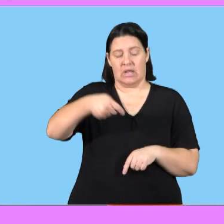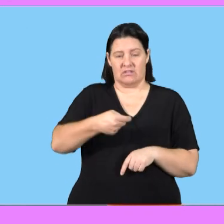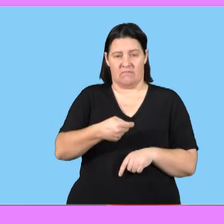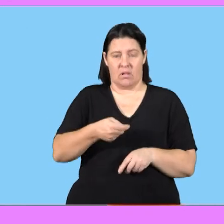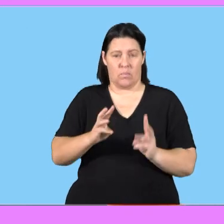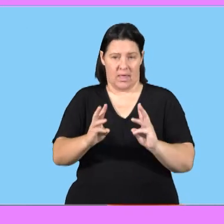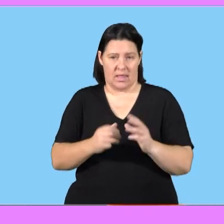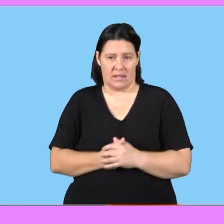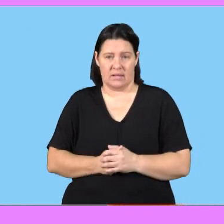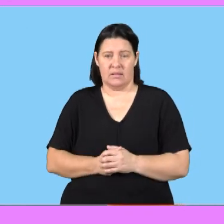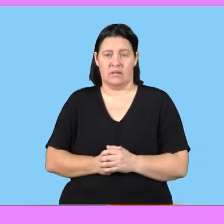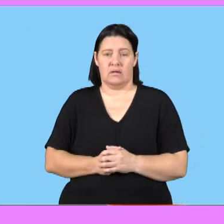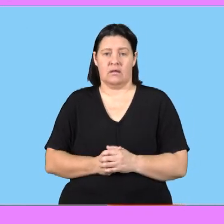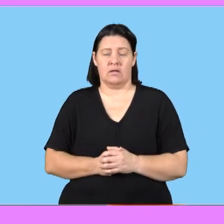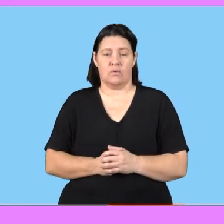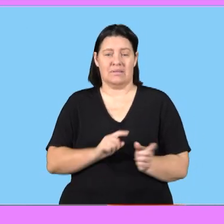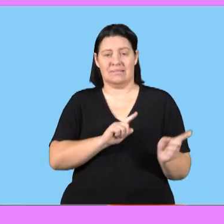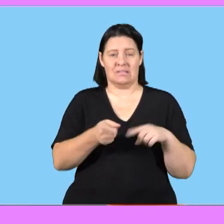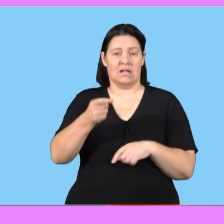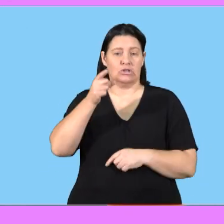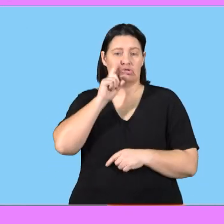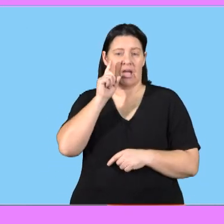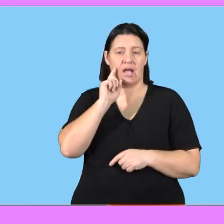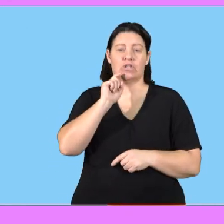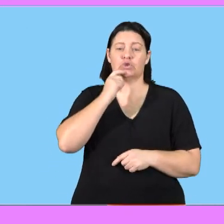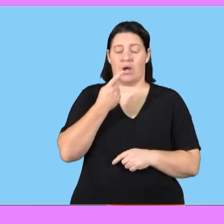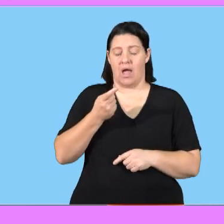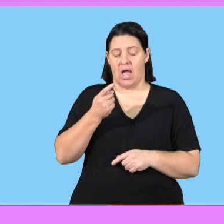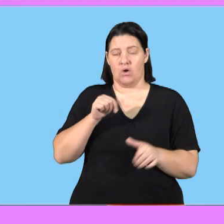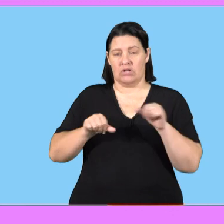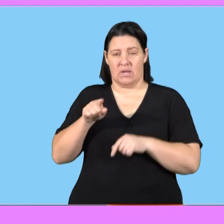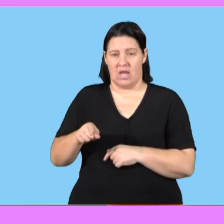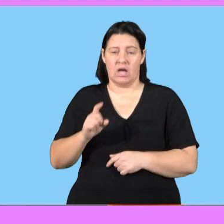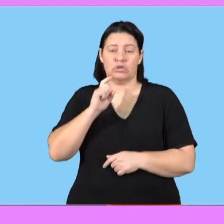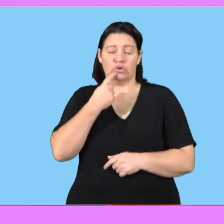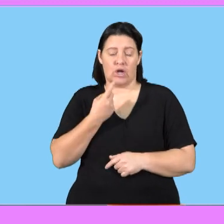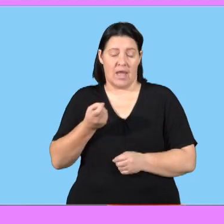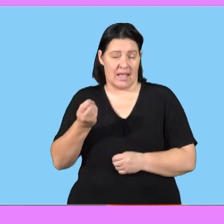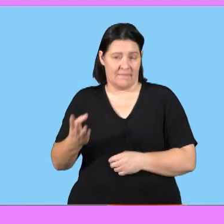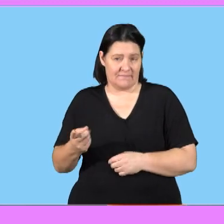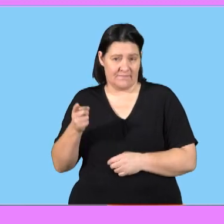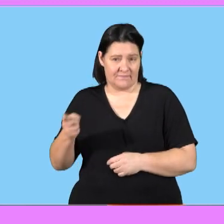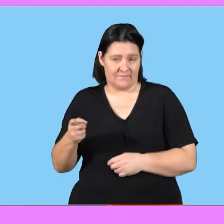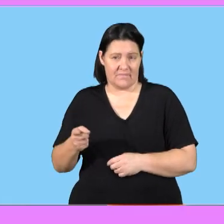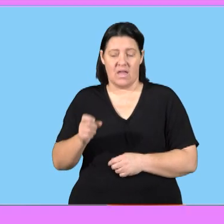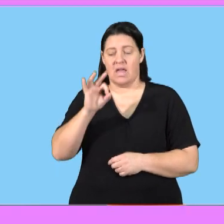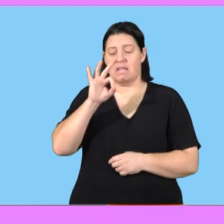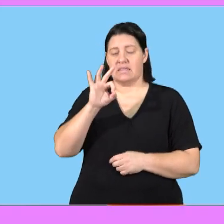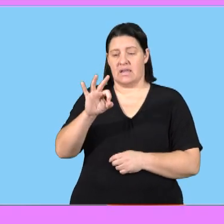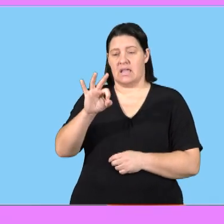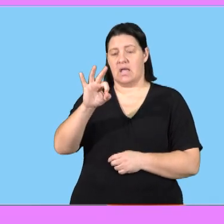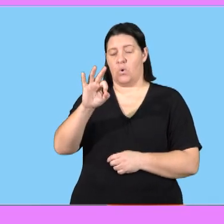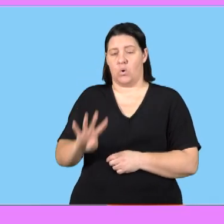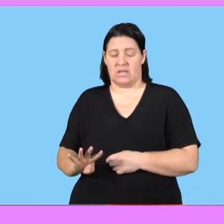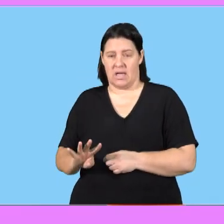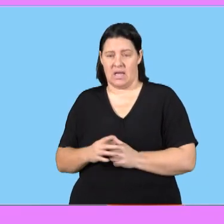form. So now you have to come and check the sugar on your recipe. The sugar which is given on the recipe is 3/4.